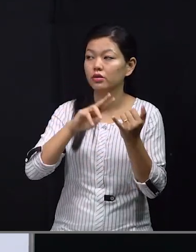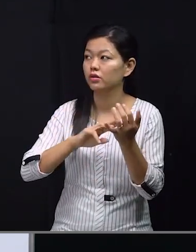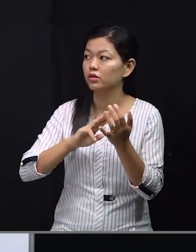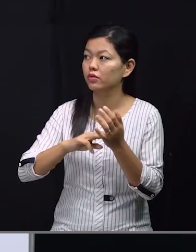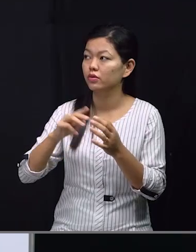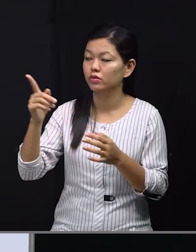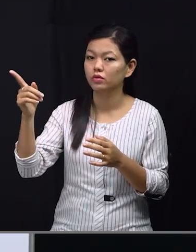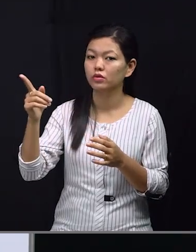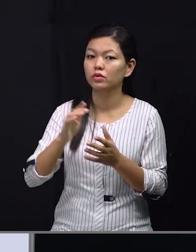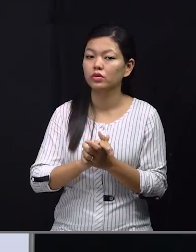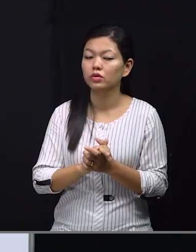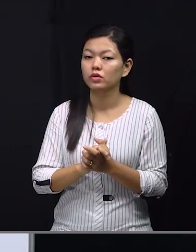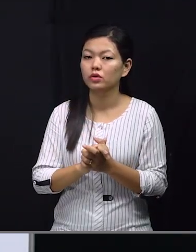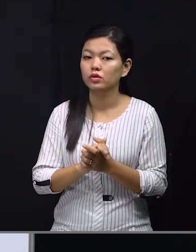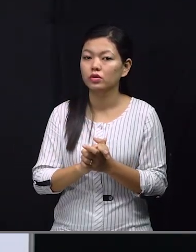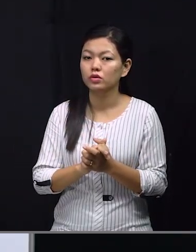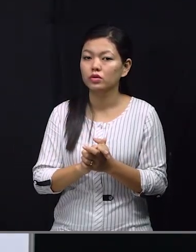reaction usually takes place in the dark.